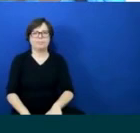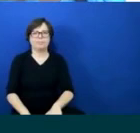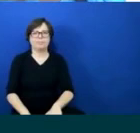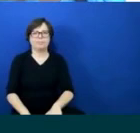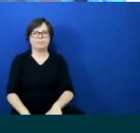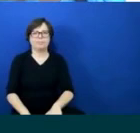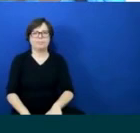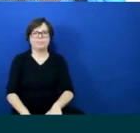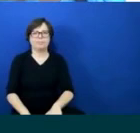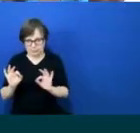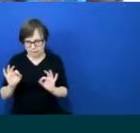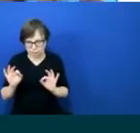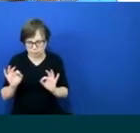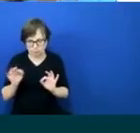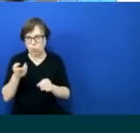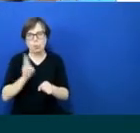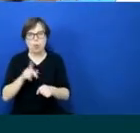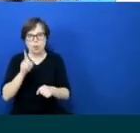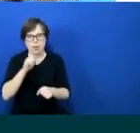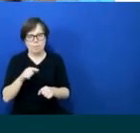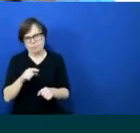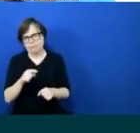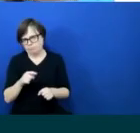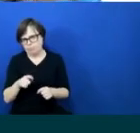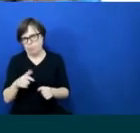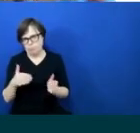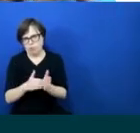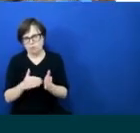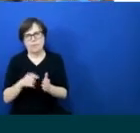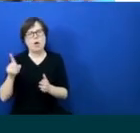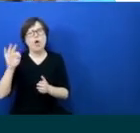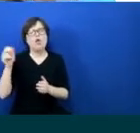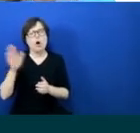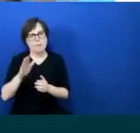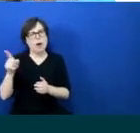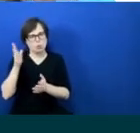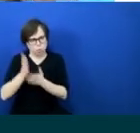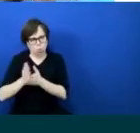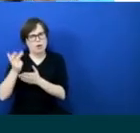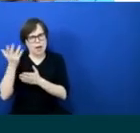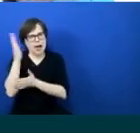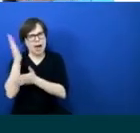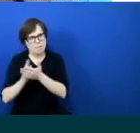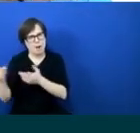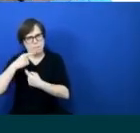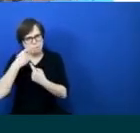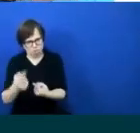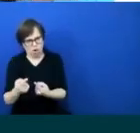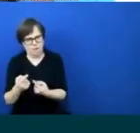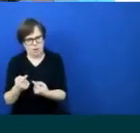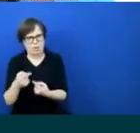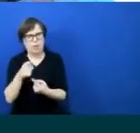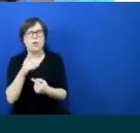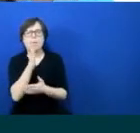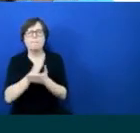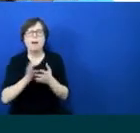in a second that can be used. I think Tomasz in his presentation already showed also some of the maps relevant